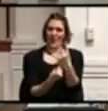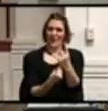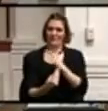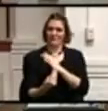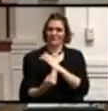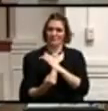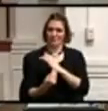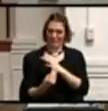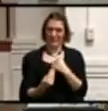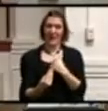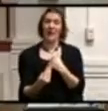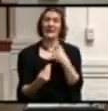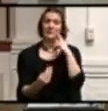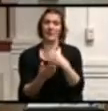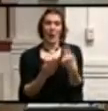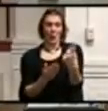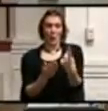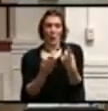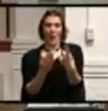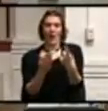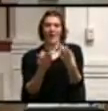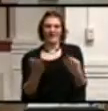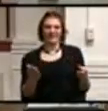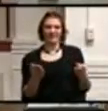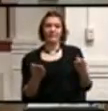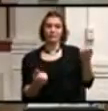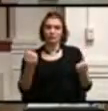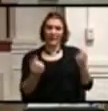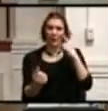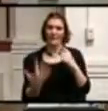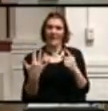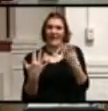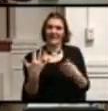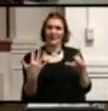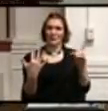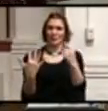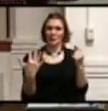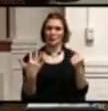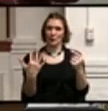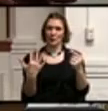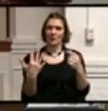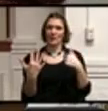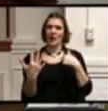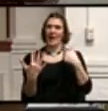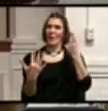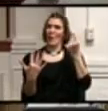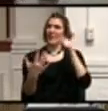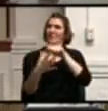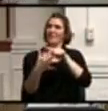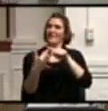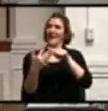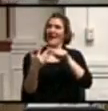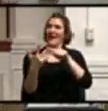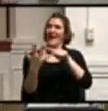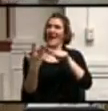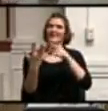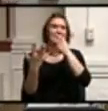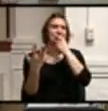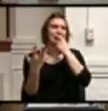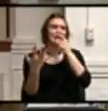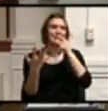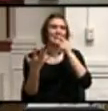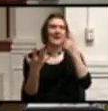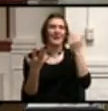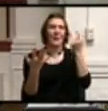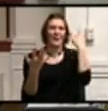you only need to buy one piece of apparatus to do five operations. I probably could say them off the top of my head, but I probably will